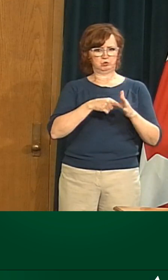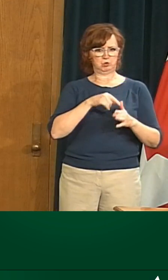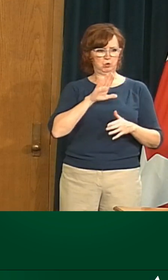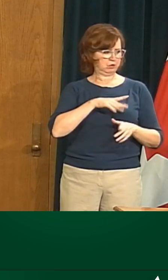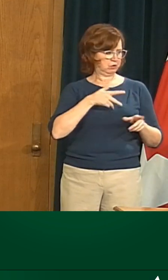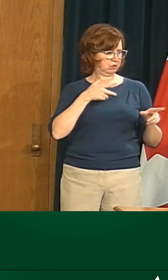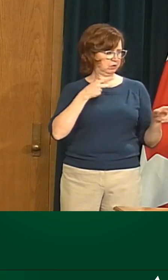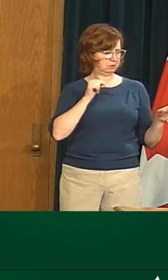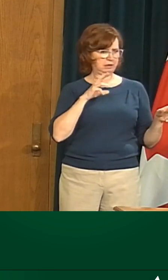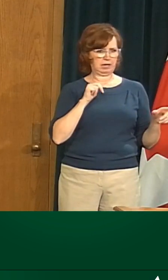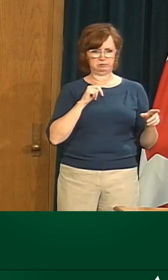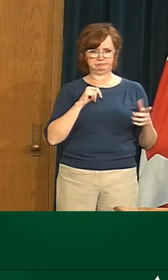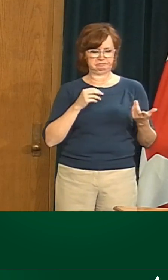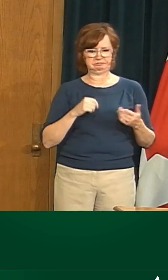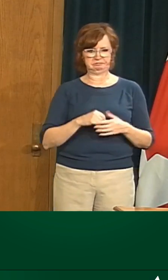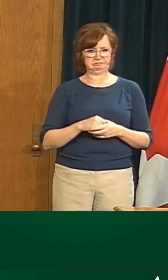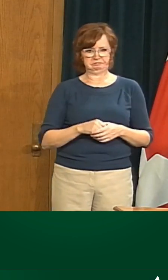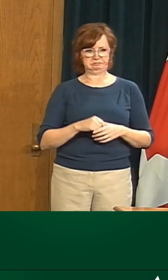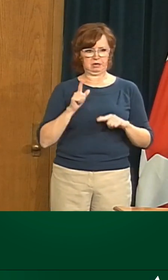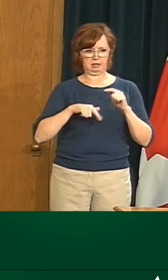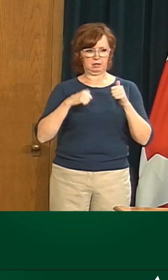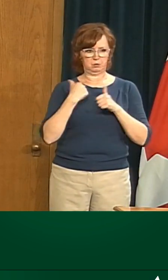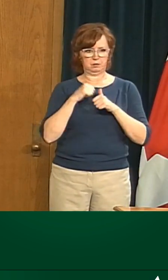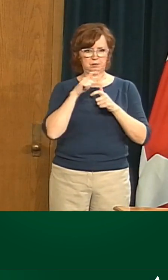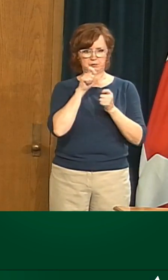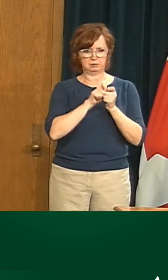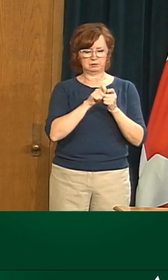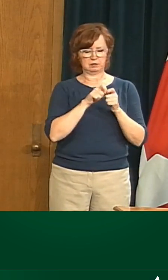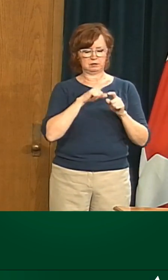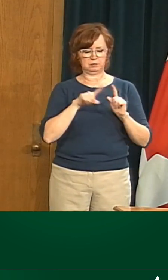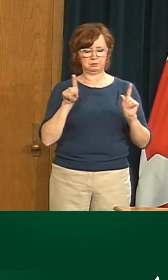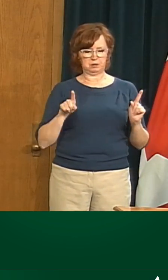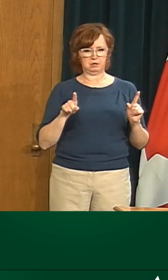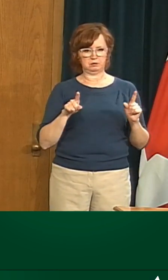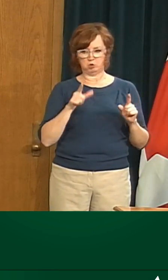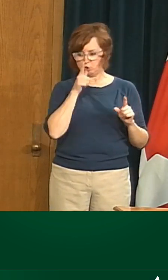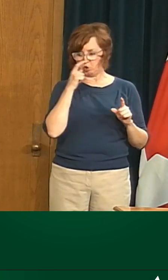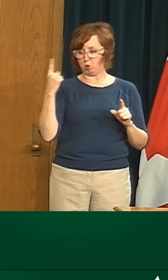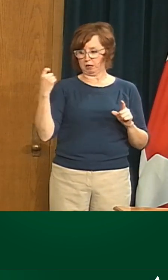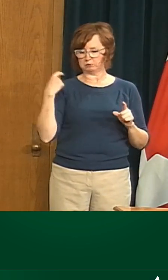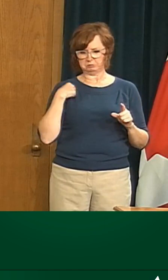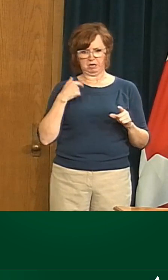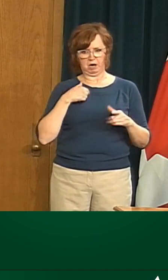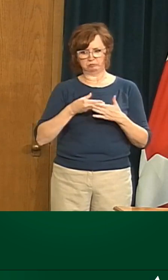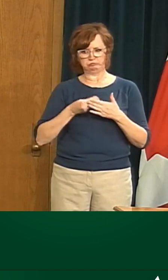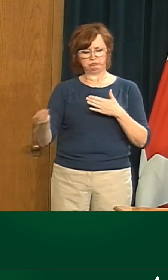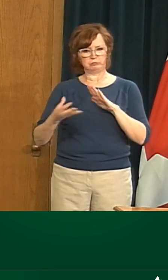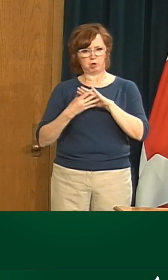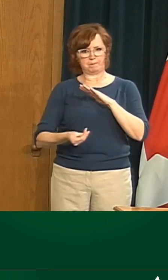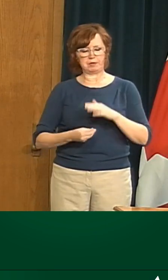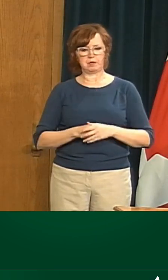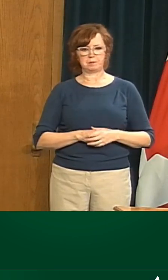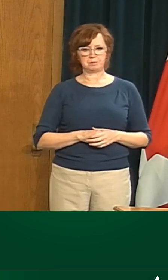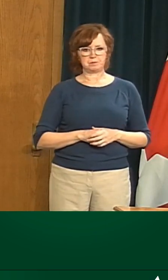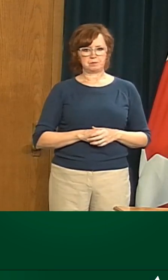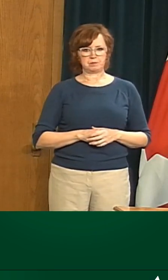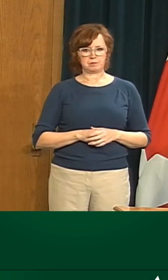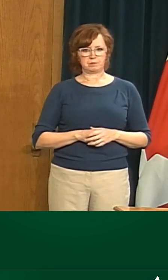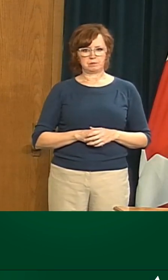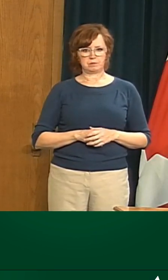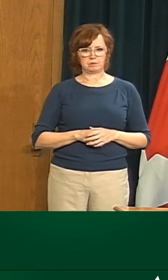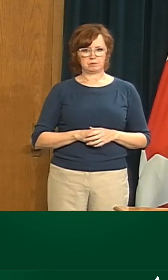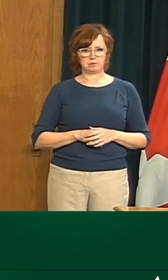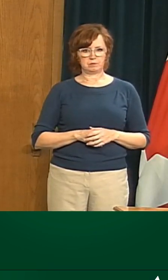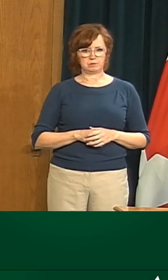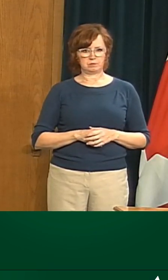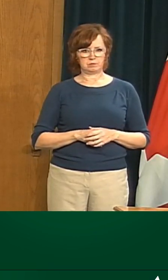Off memory, I can't, but anyone that requested it, we shared it with. Okay. Was one of your goals in presenting and putting this plan together being the first?